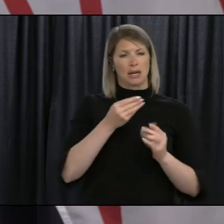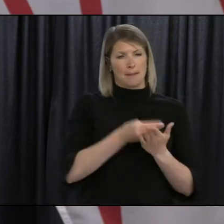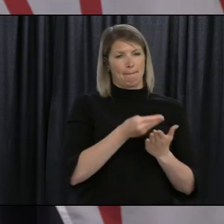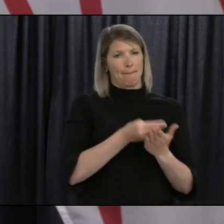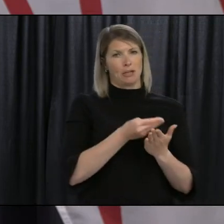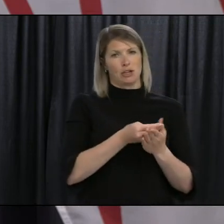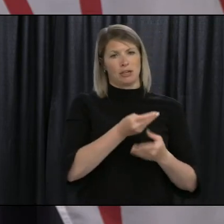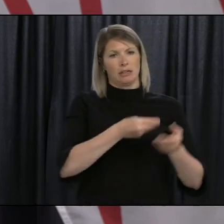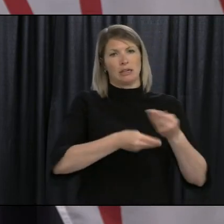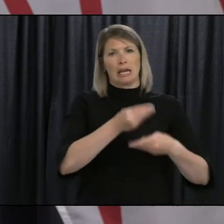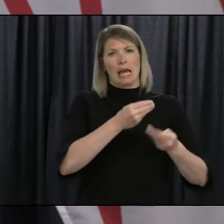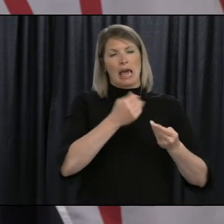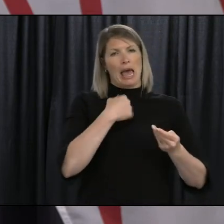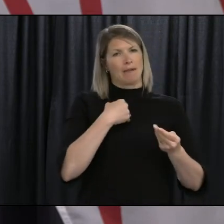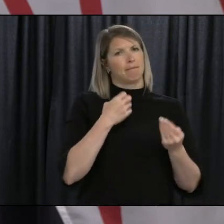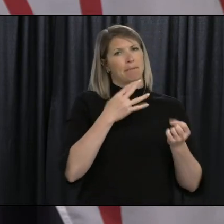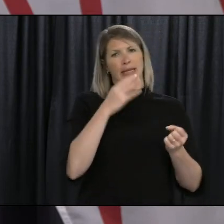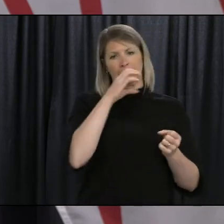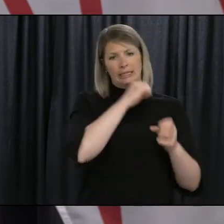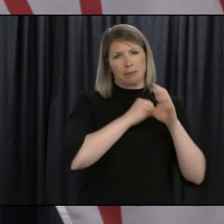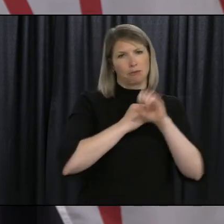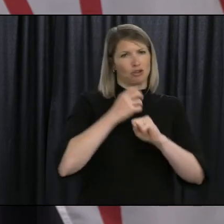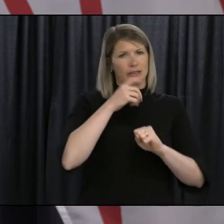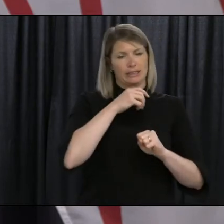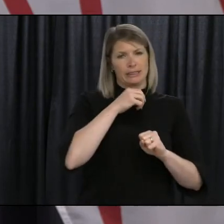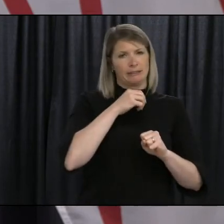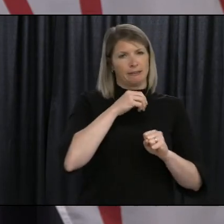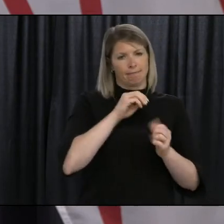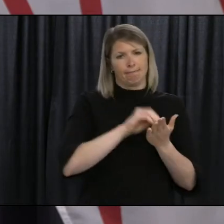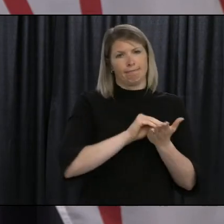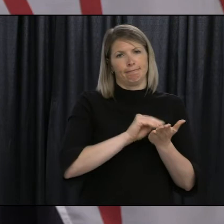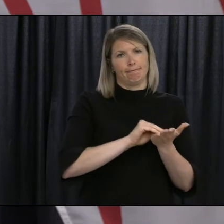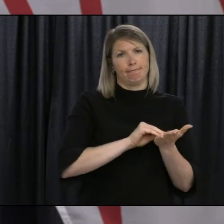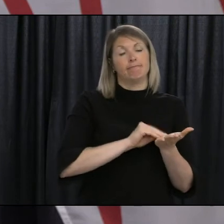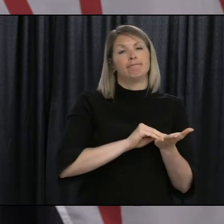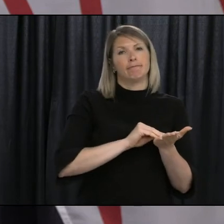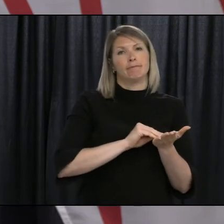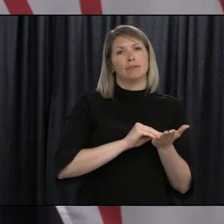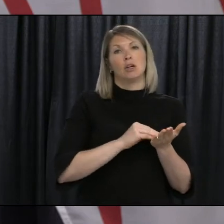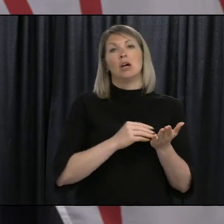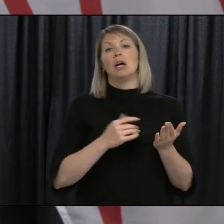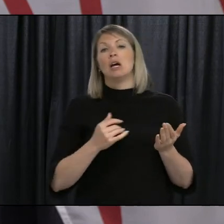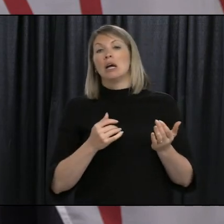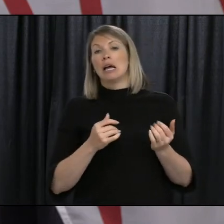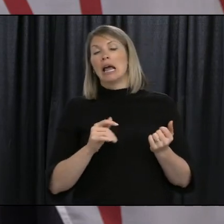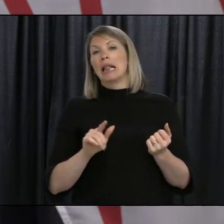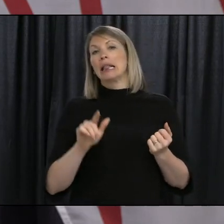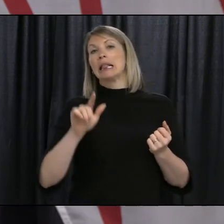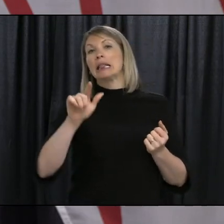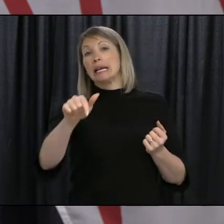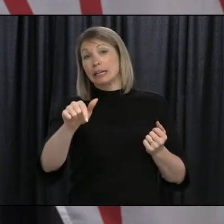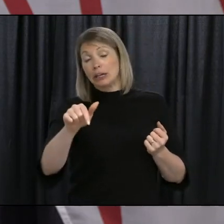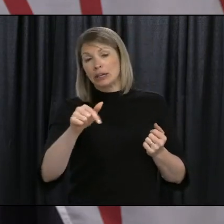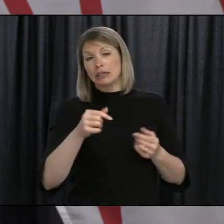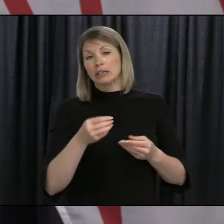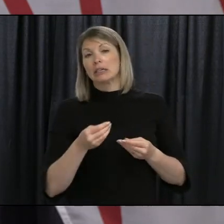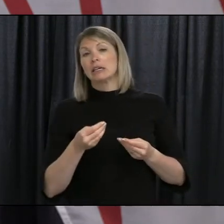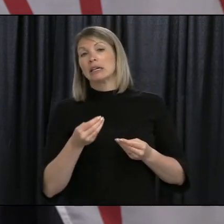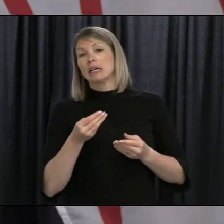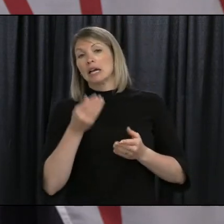with respect to the economy, the way revenue projections would be. We probably have a little bit more insight from an expenditure